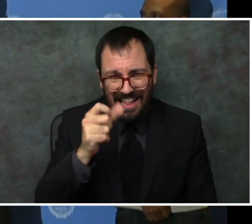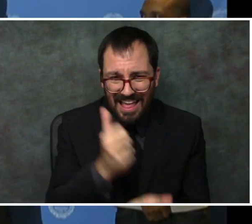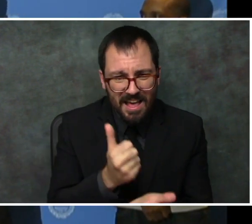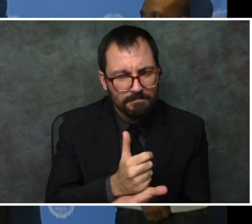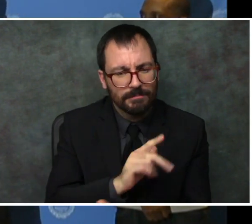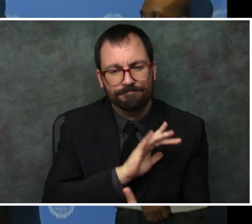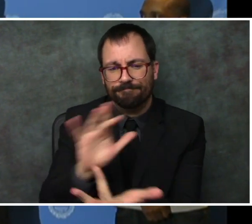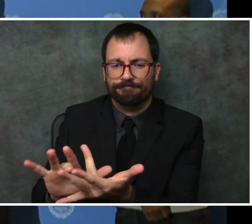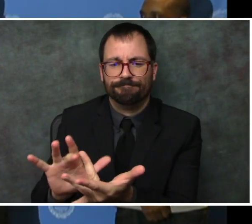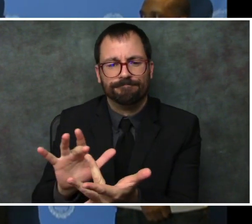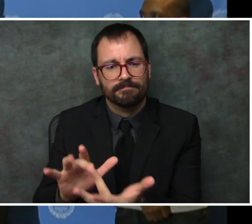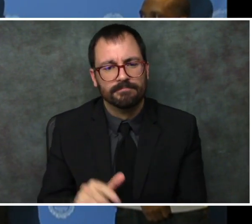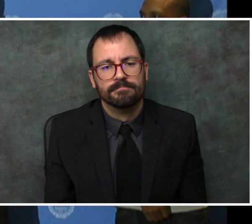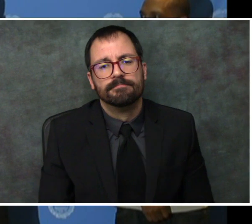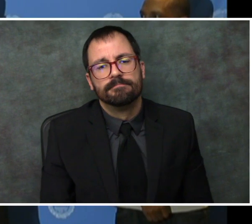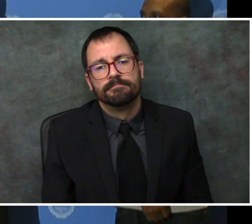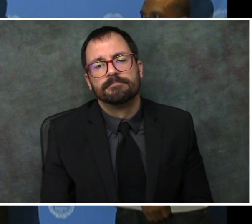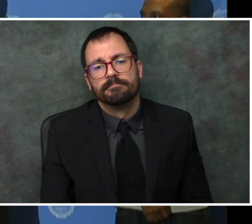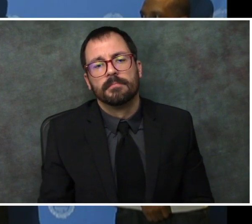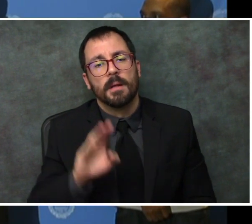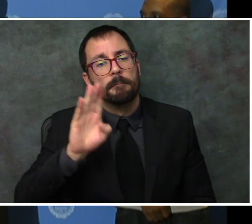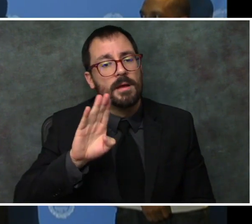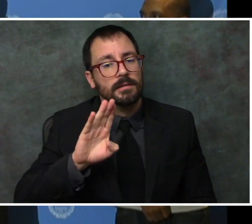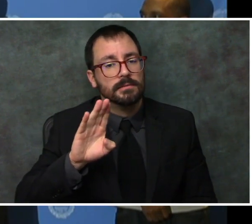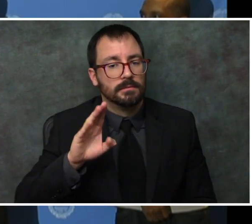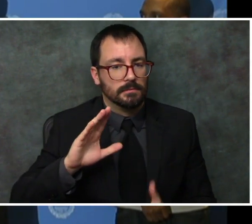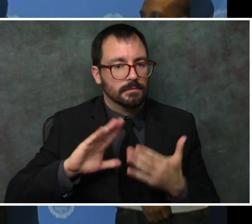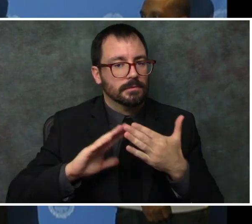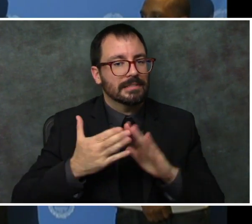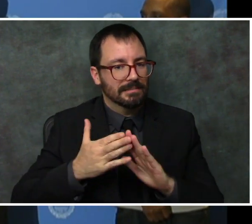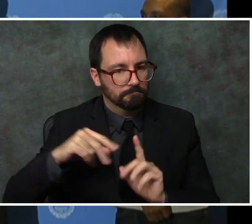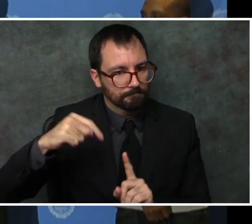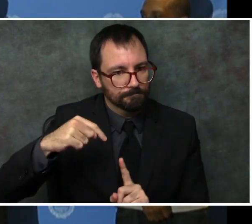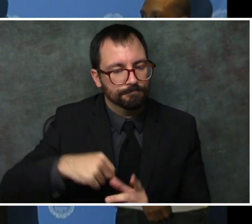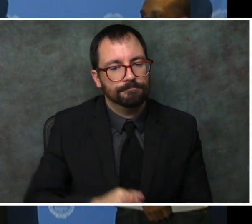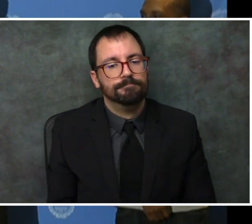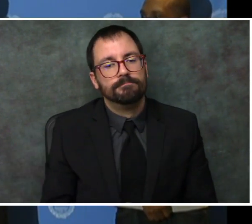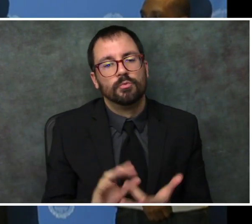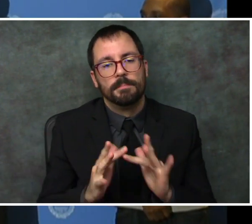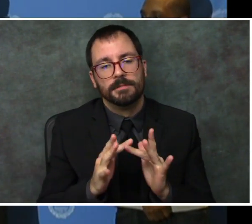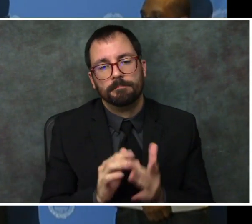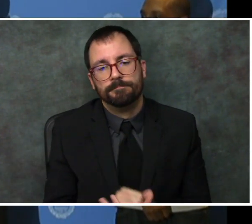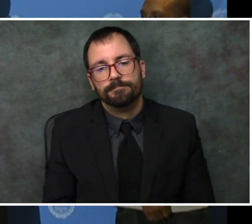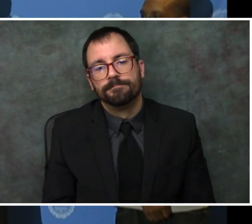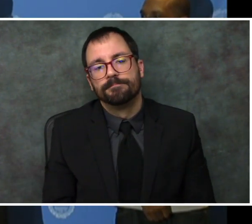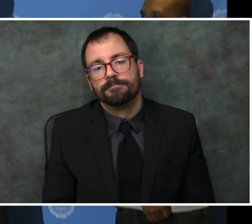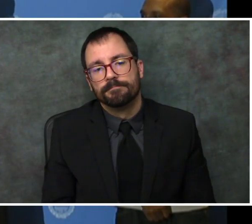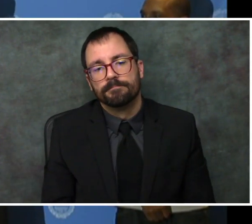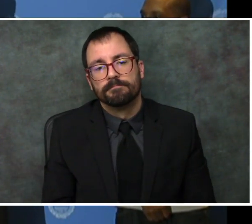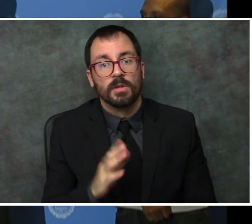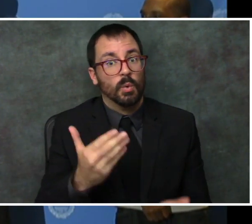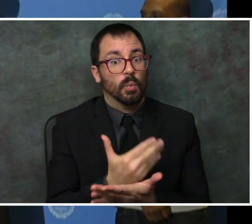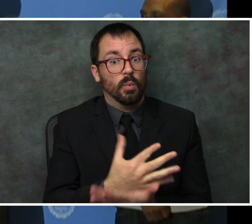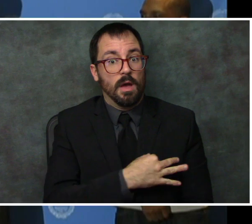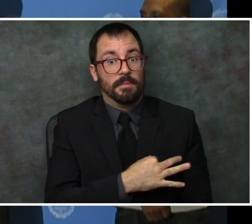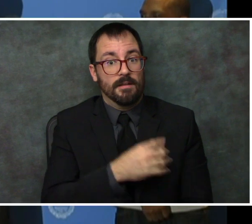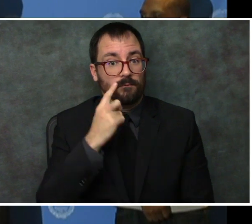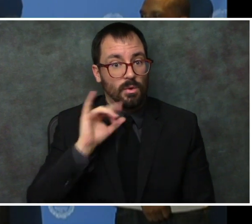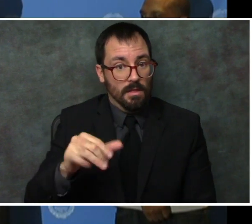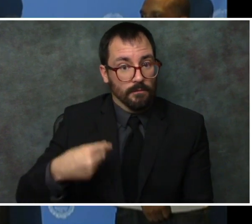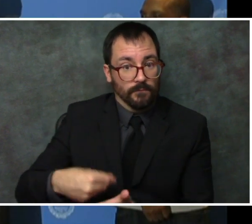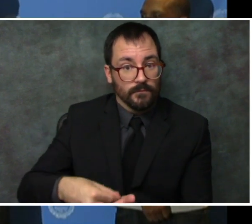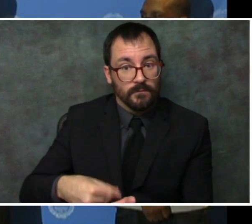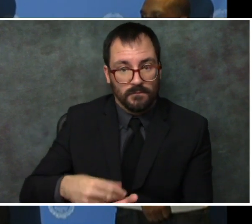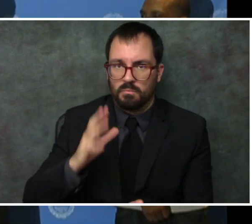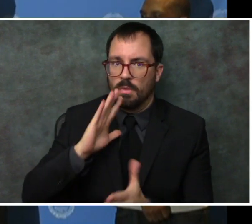the Department of Neighborhood Development for the rental relief fund. New applications will be available on October 19th when the moratorium is lifted. We